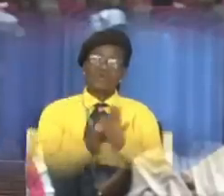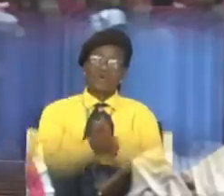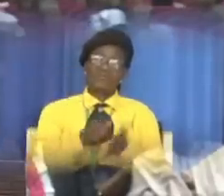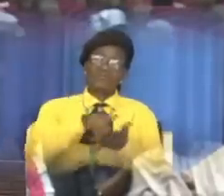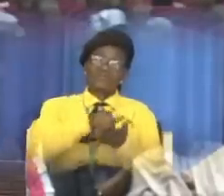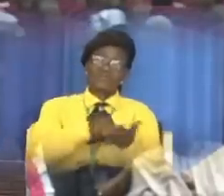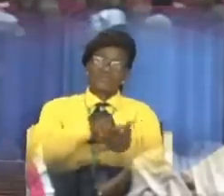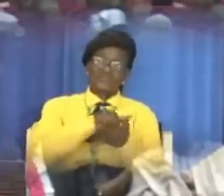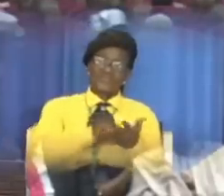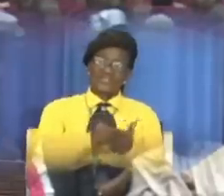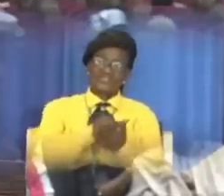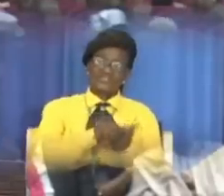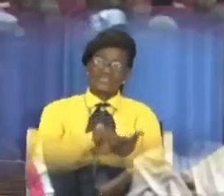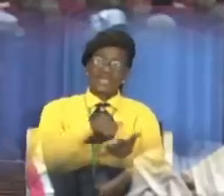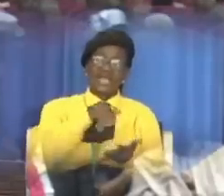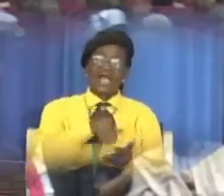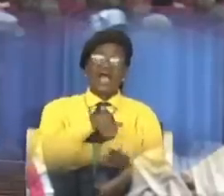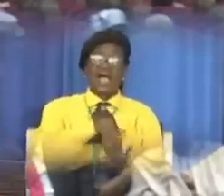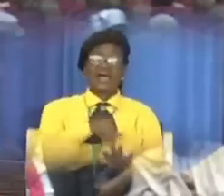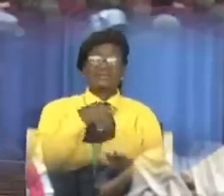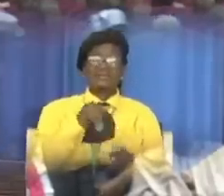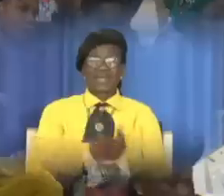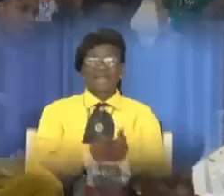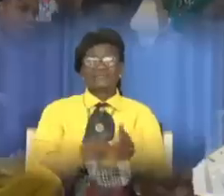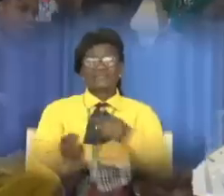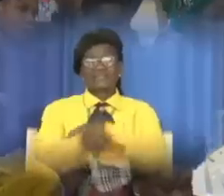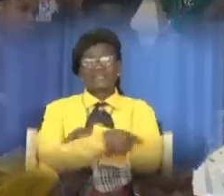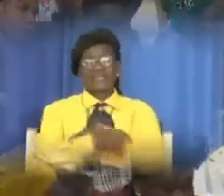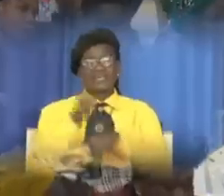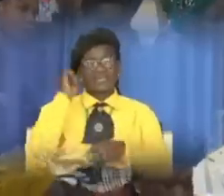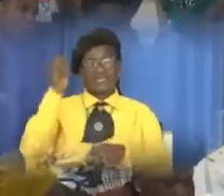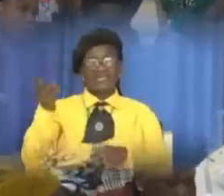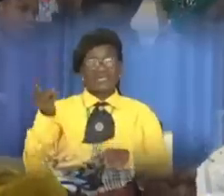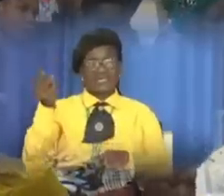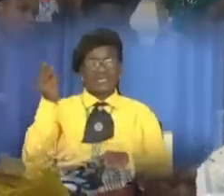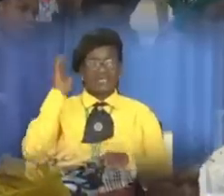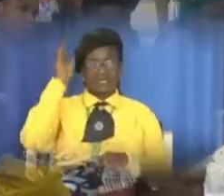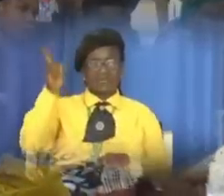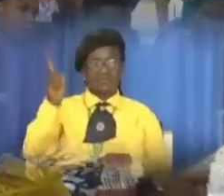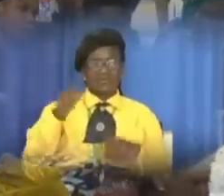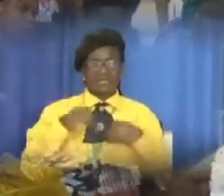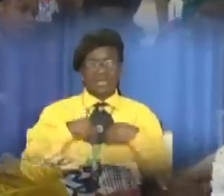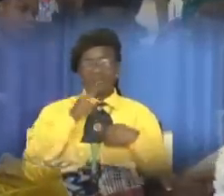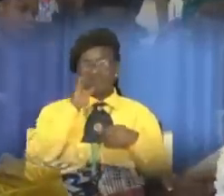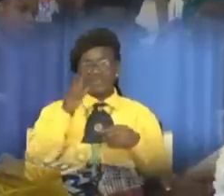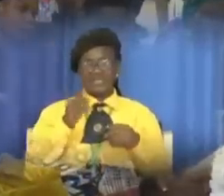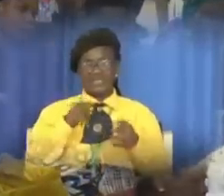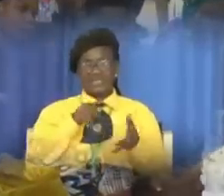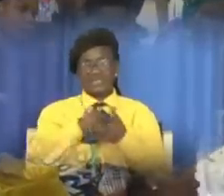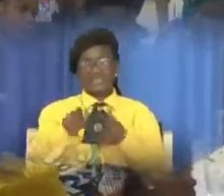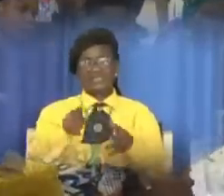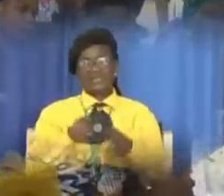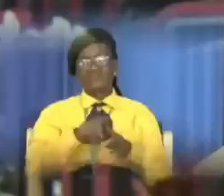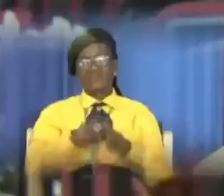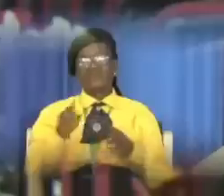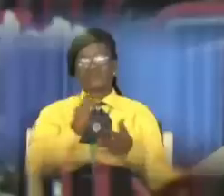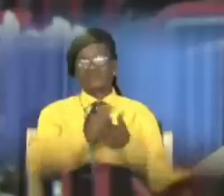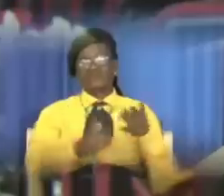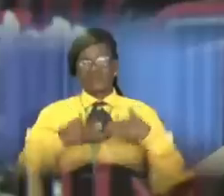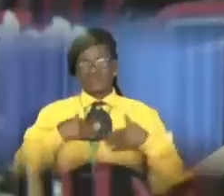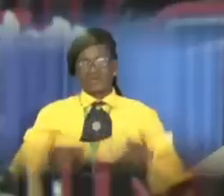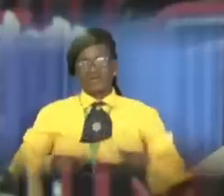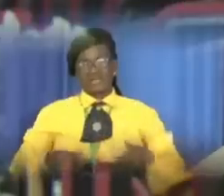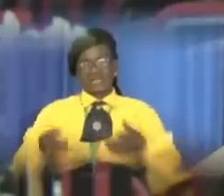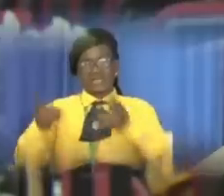And that day, he would have been killed. But somebody came behind to help